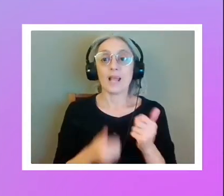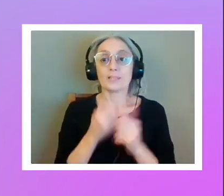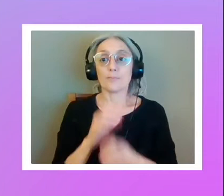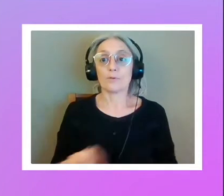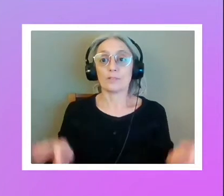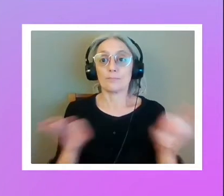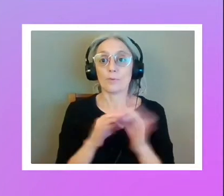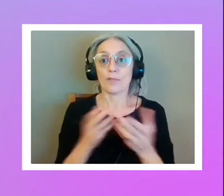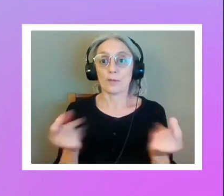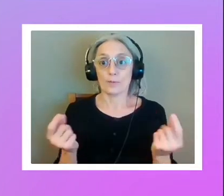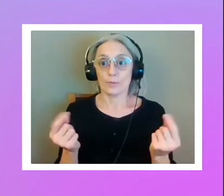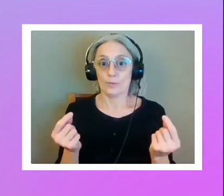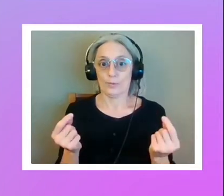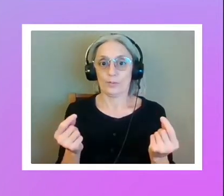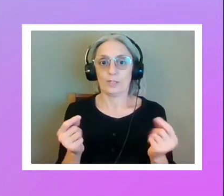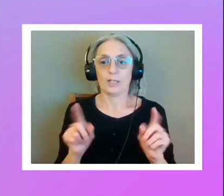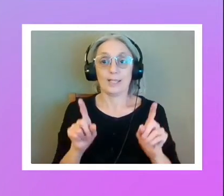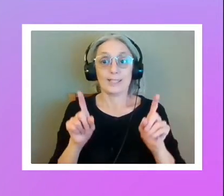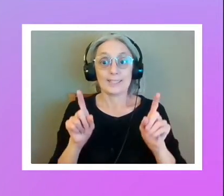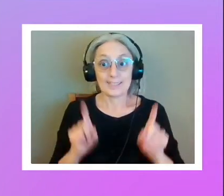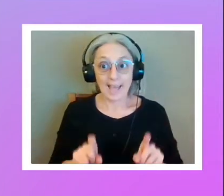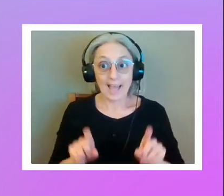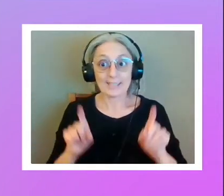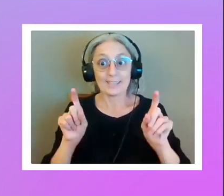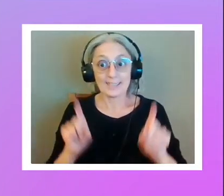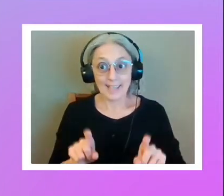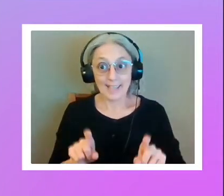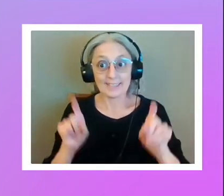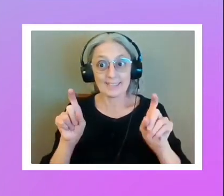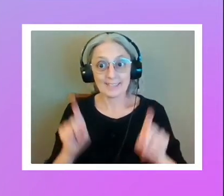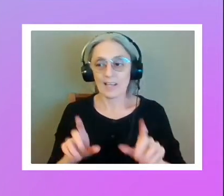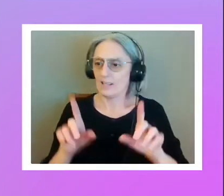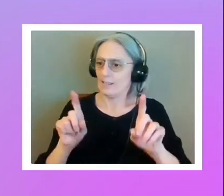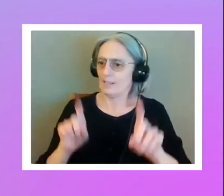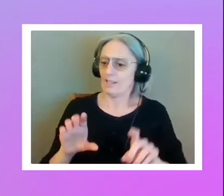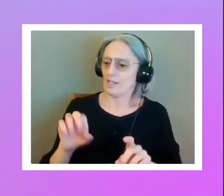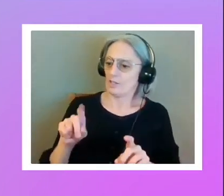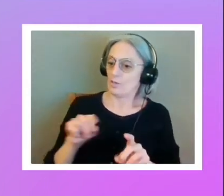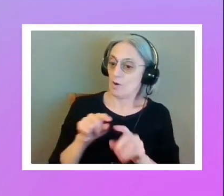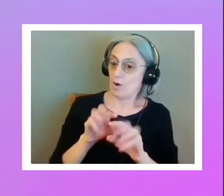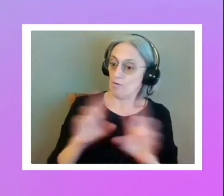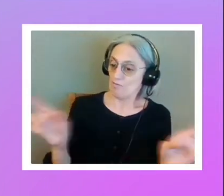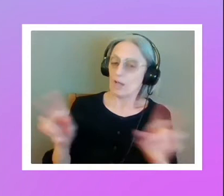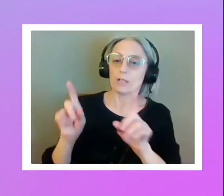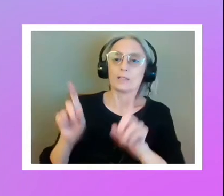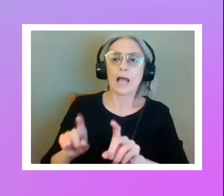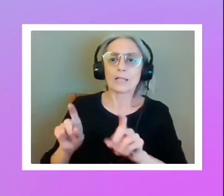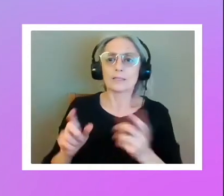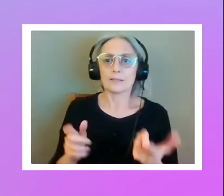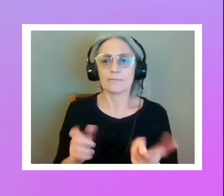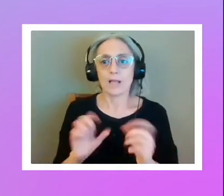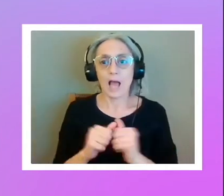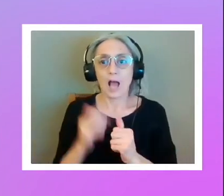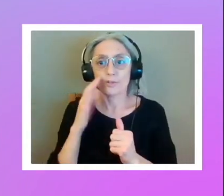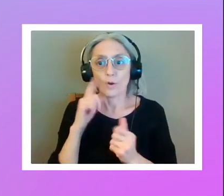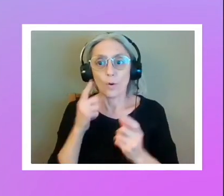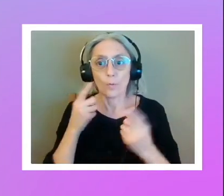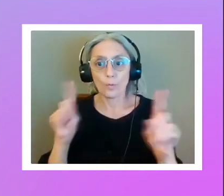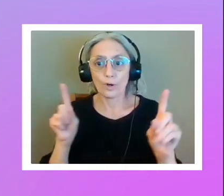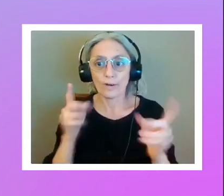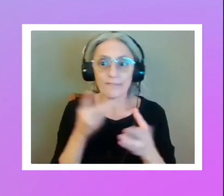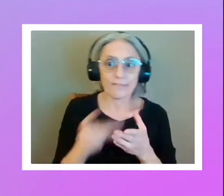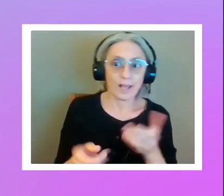do. Test, test, test. Test your code. Best way to know if it works is to test it, right?